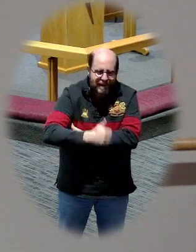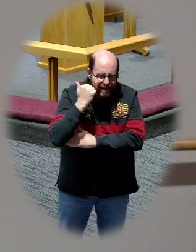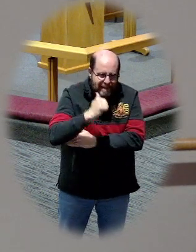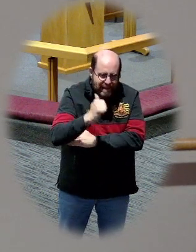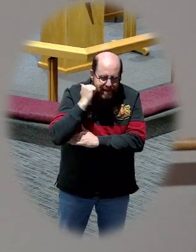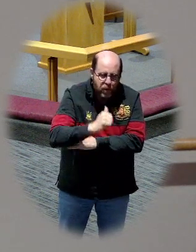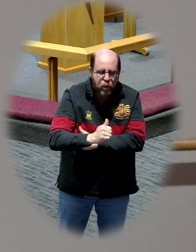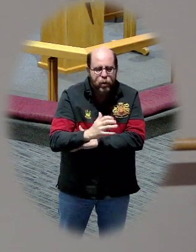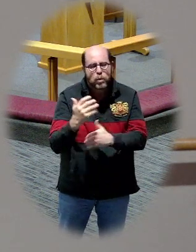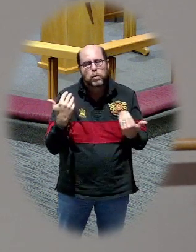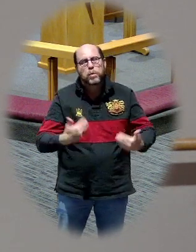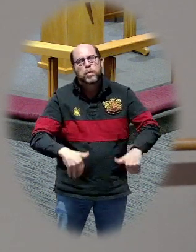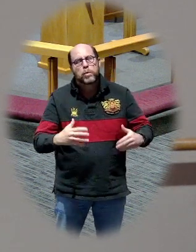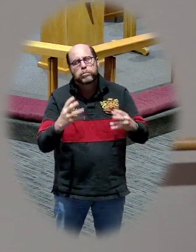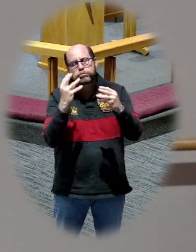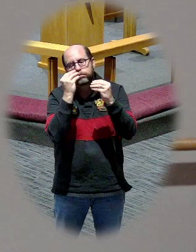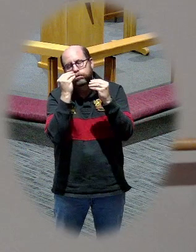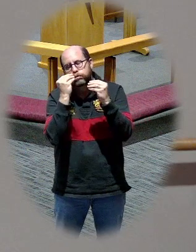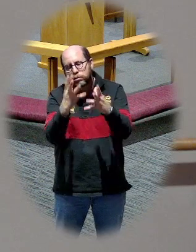That's a beautiful thing.